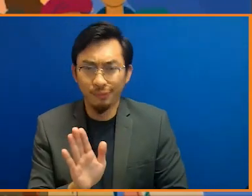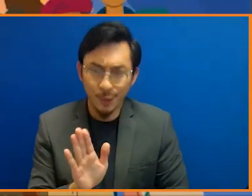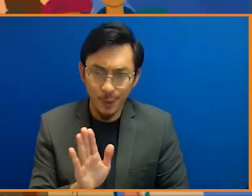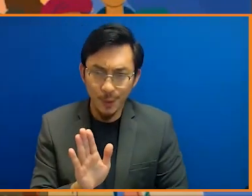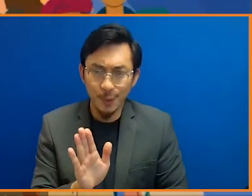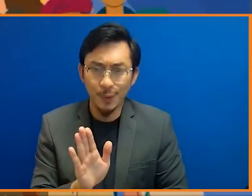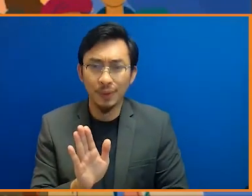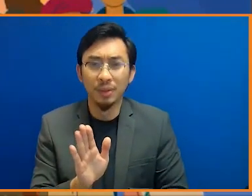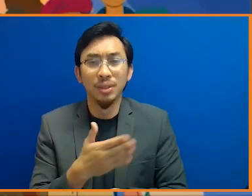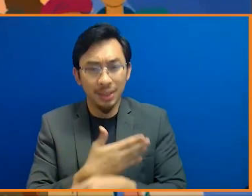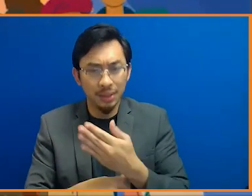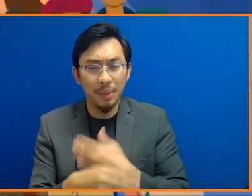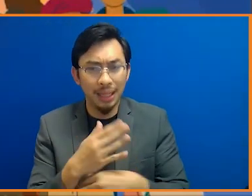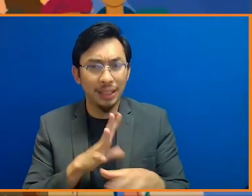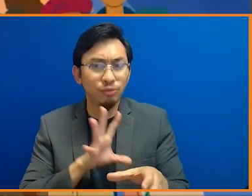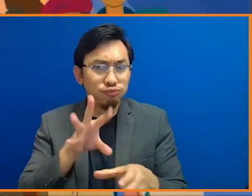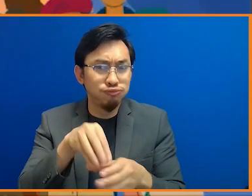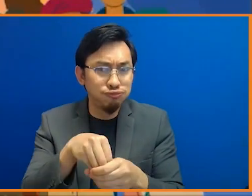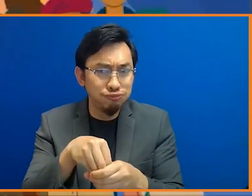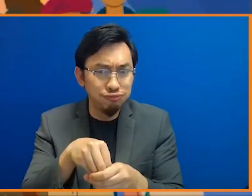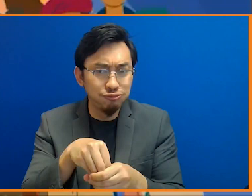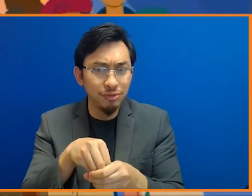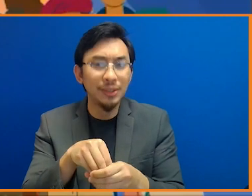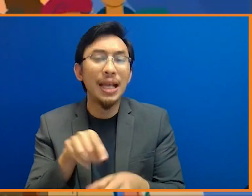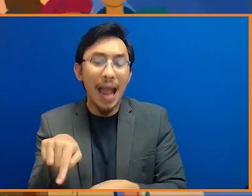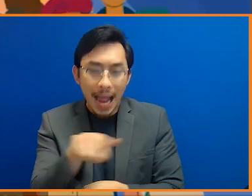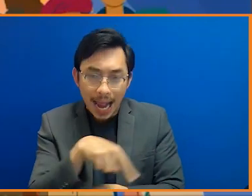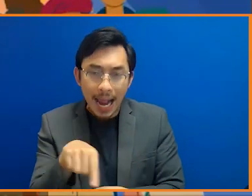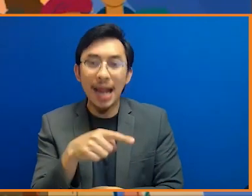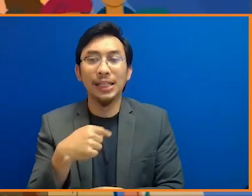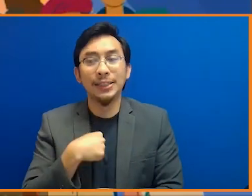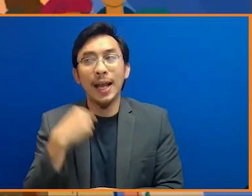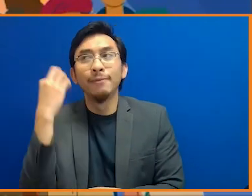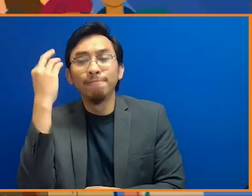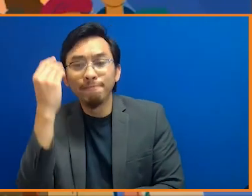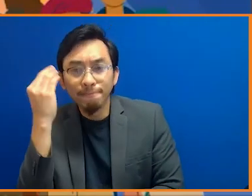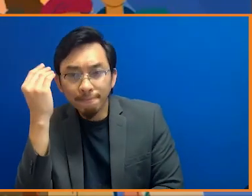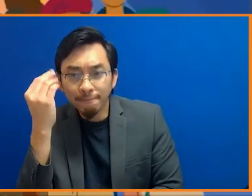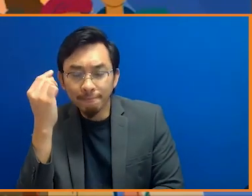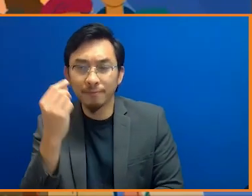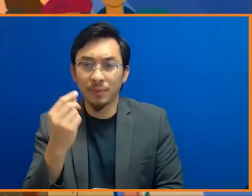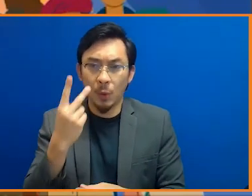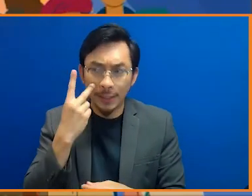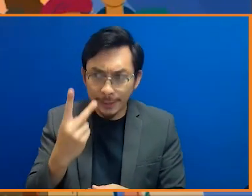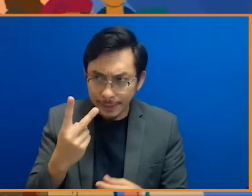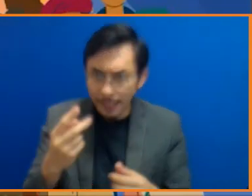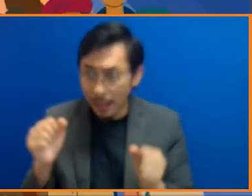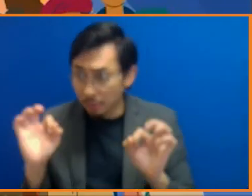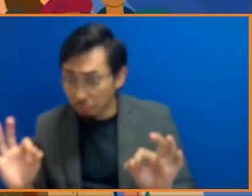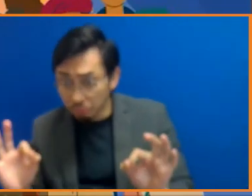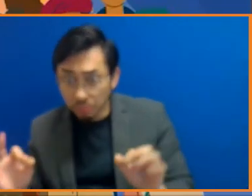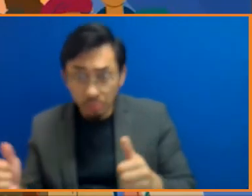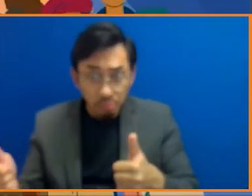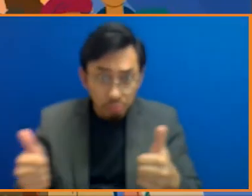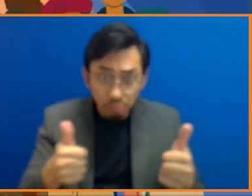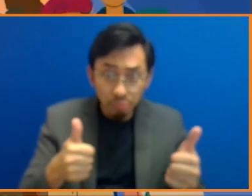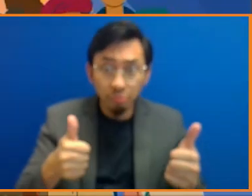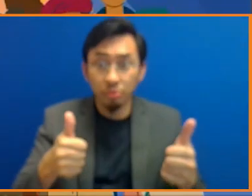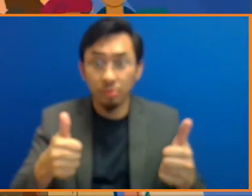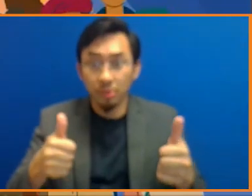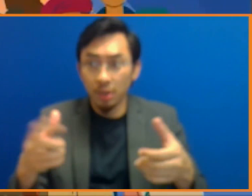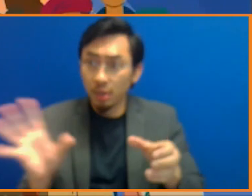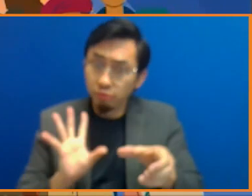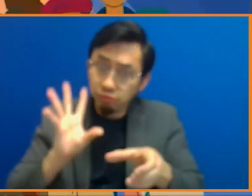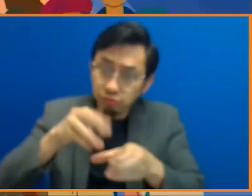someone with disabilities and so on. So that's what we are trying to ensure in